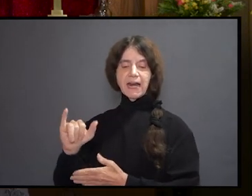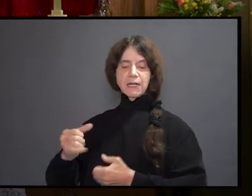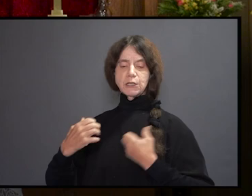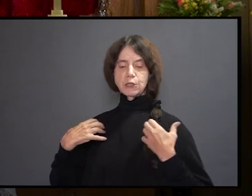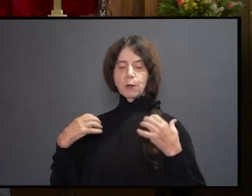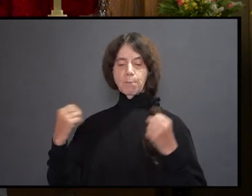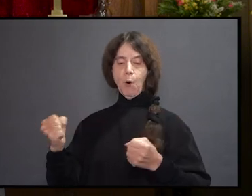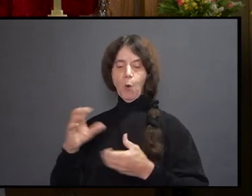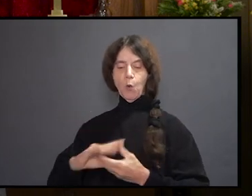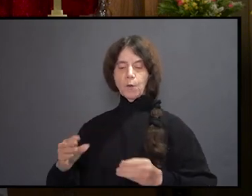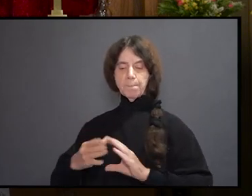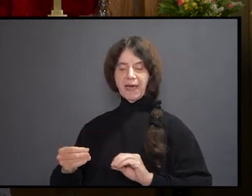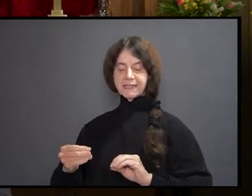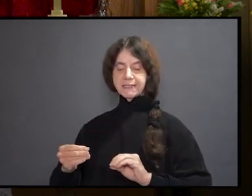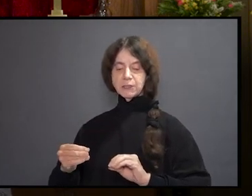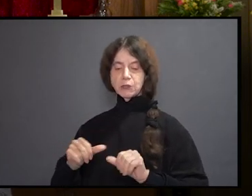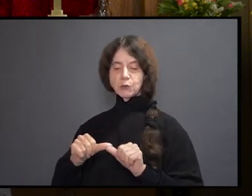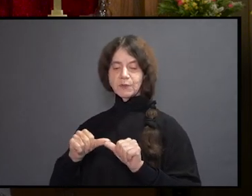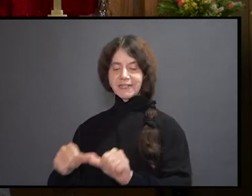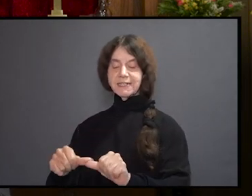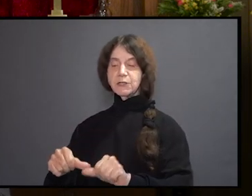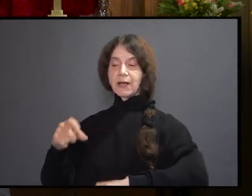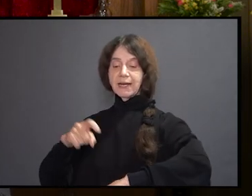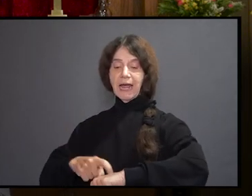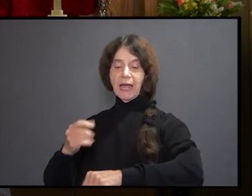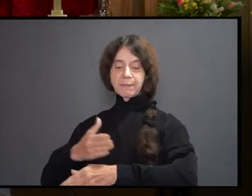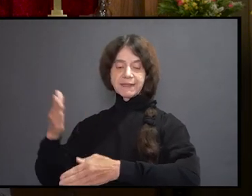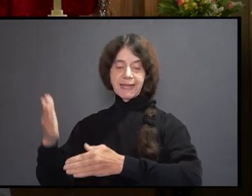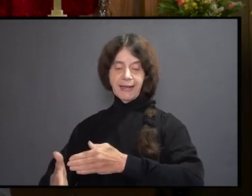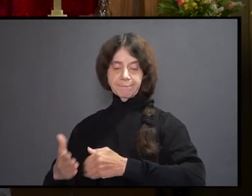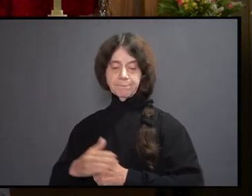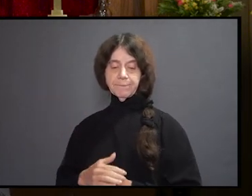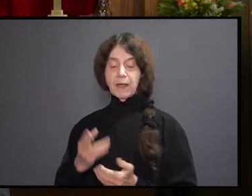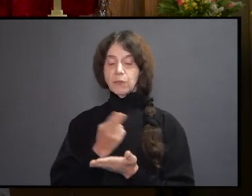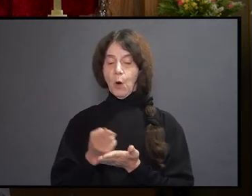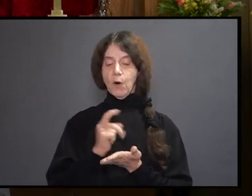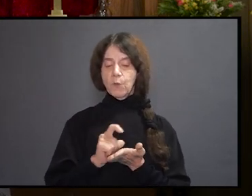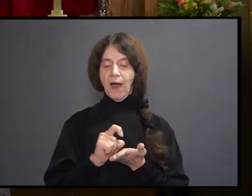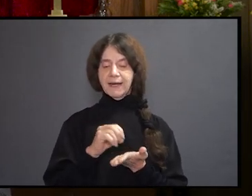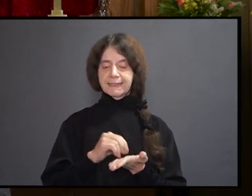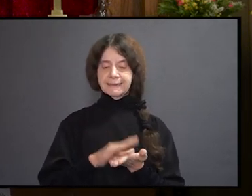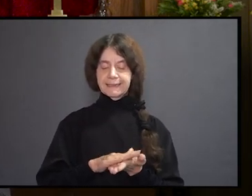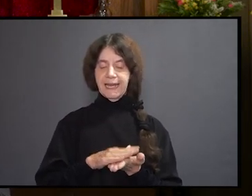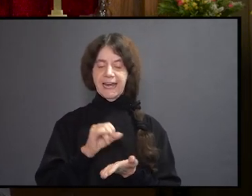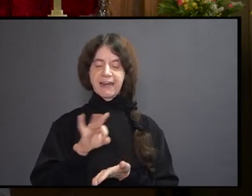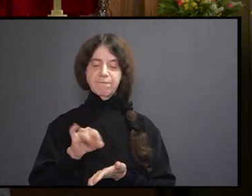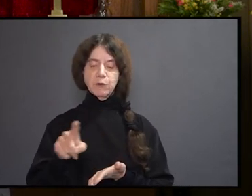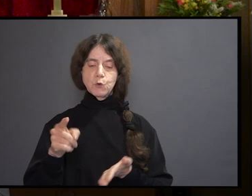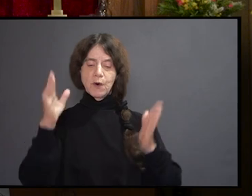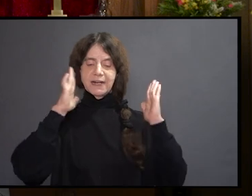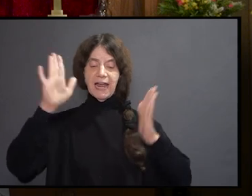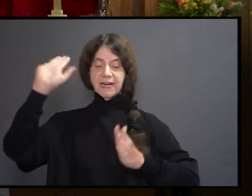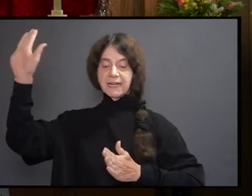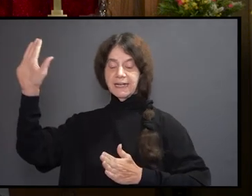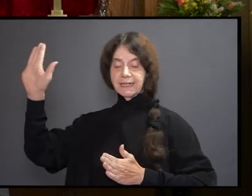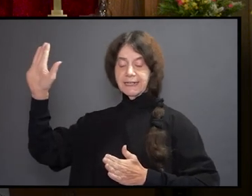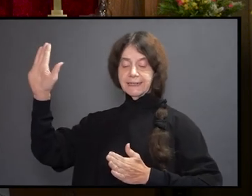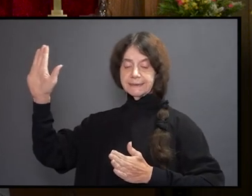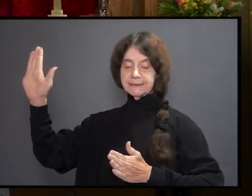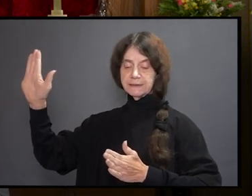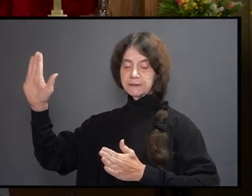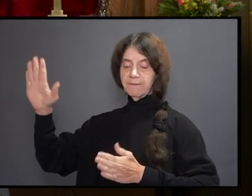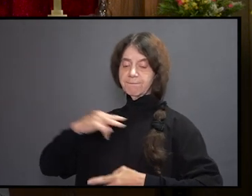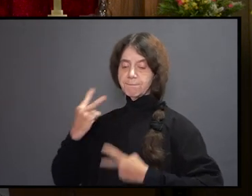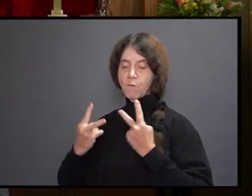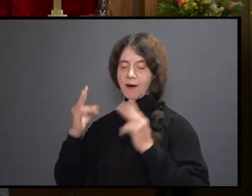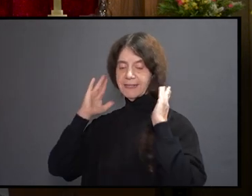if indeed we hold our original confidence firm to the end. As it is said, today if you hear his voice,